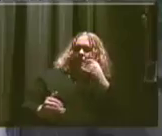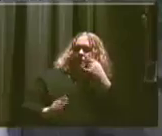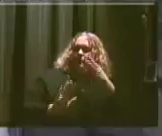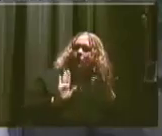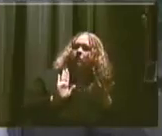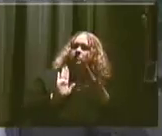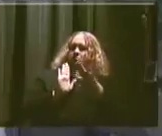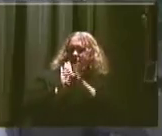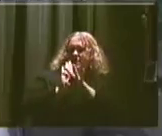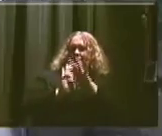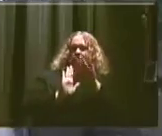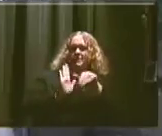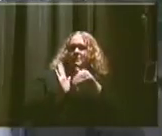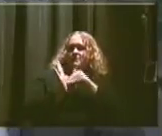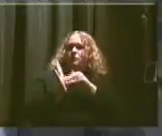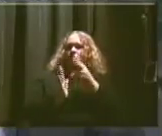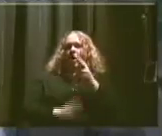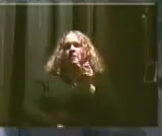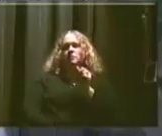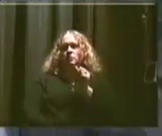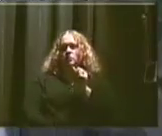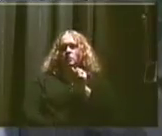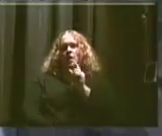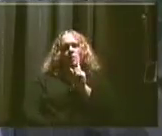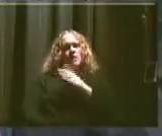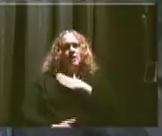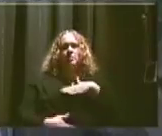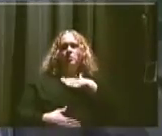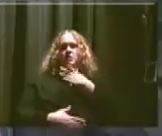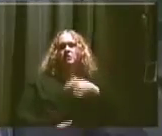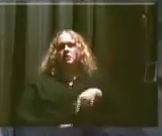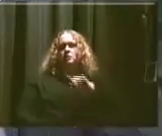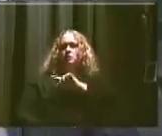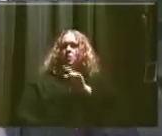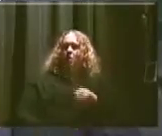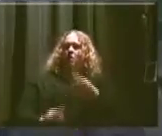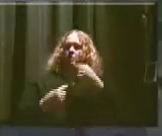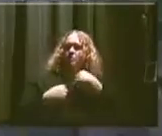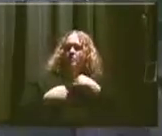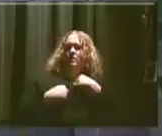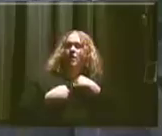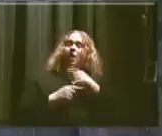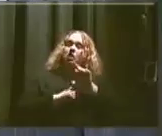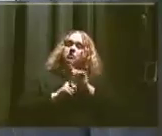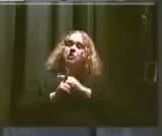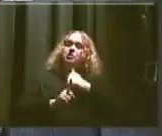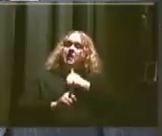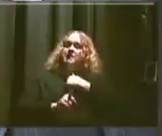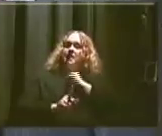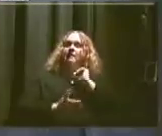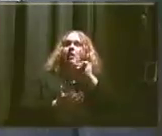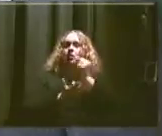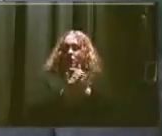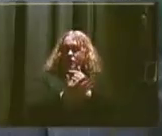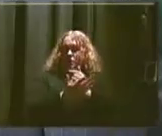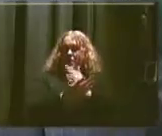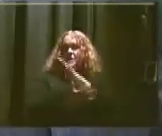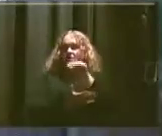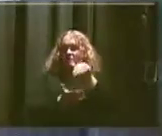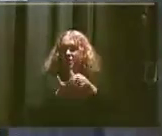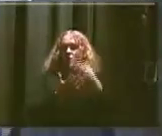to highlight Central High School. I appreciate you being here. I'm also a proud graduate of Central High School,